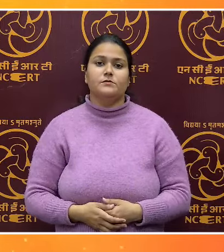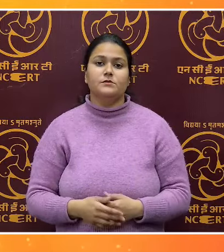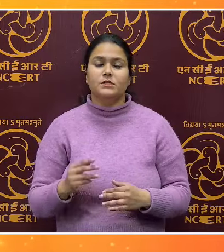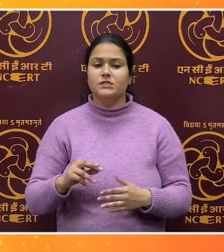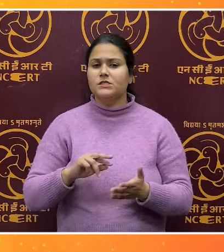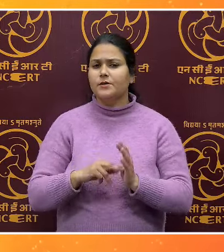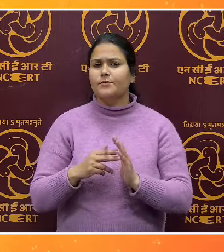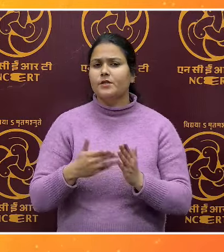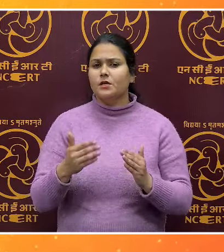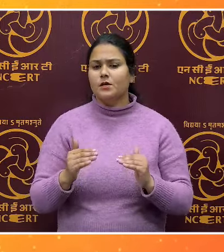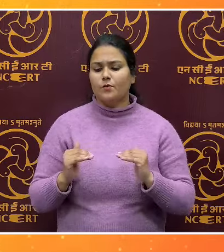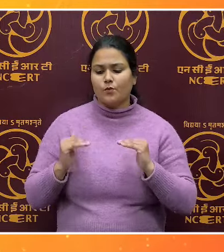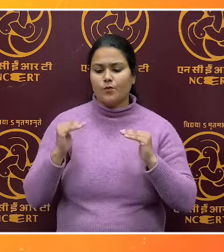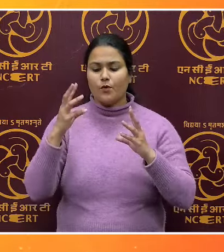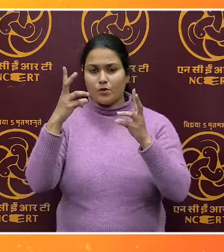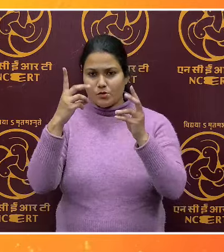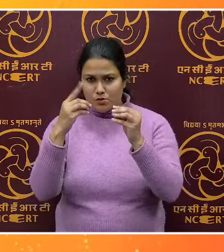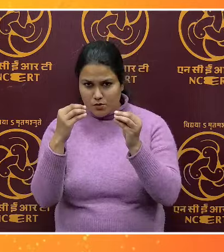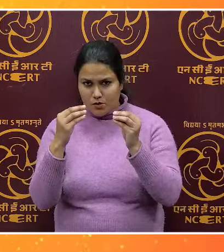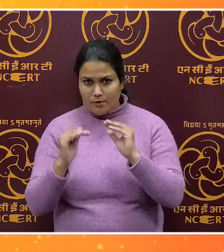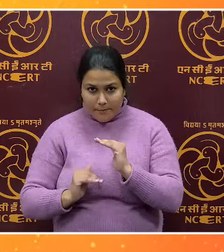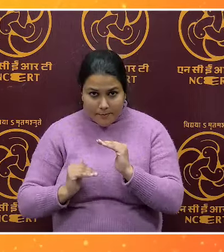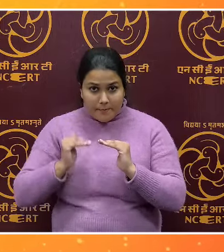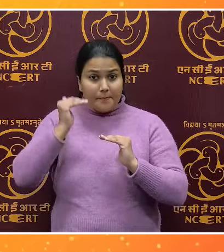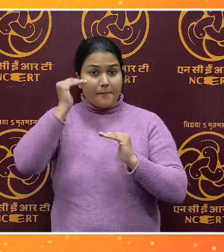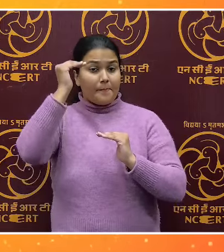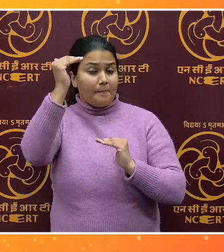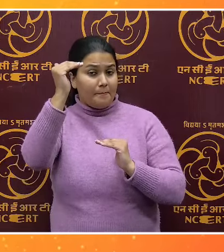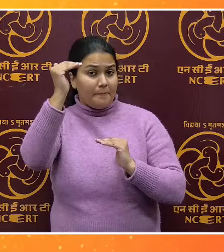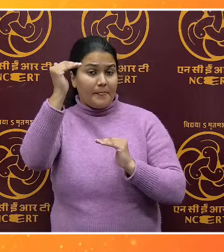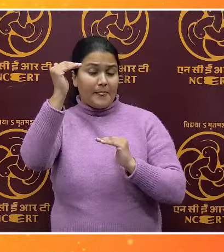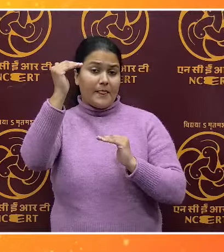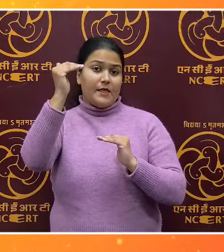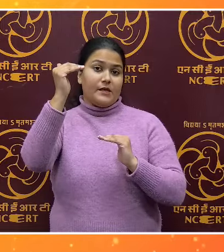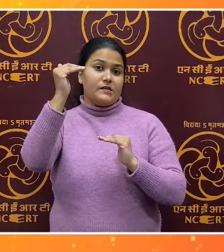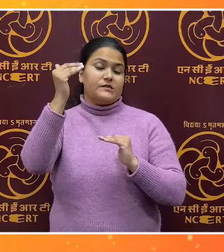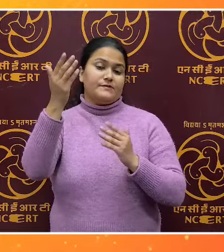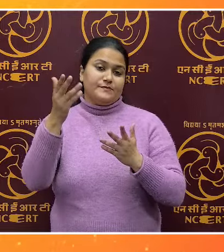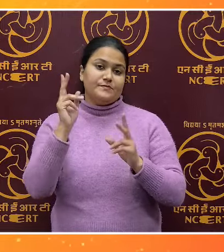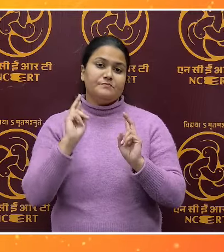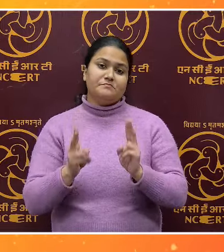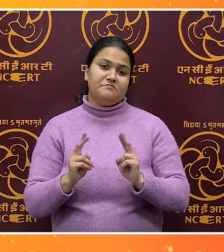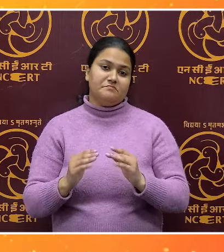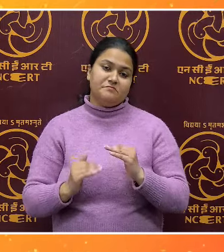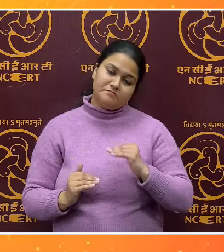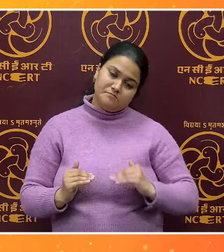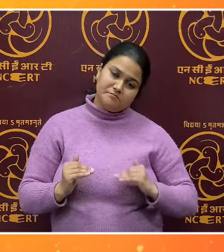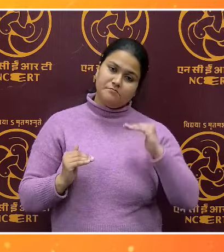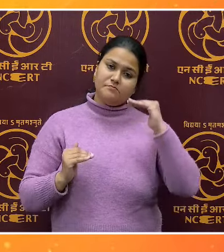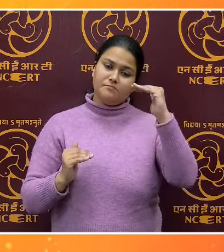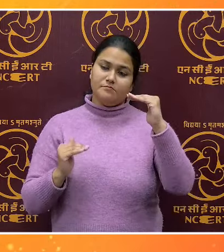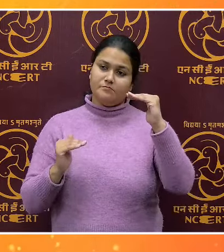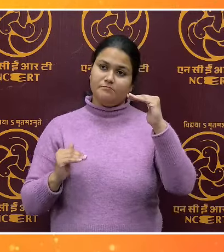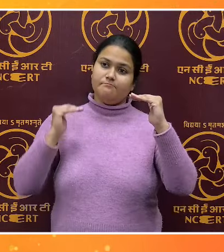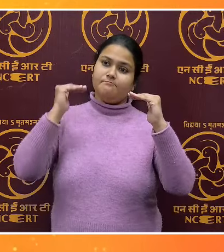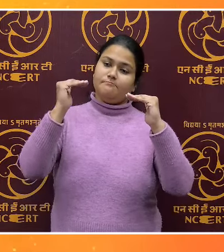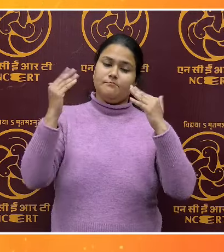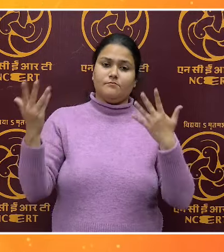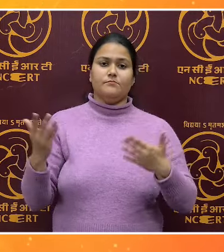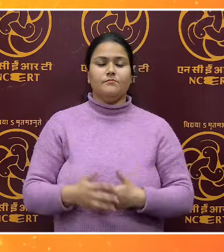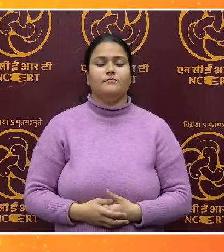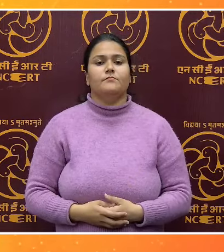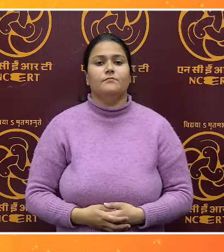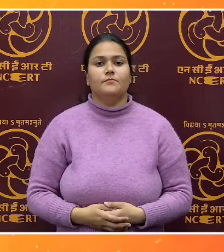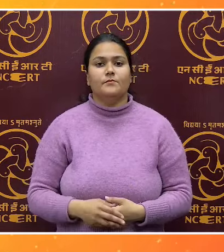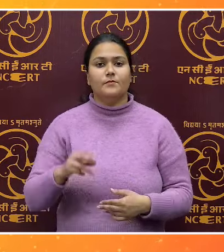that coordination number will be increased, stability of the complex will also increase. So,